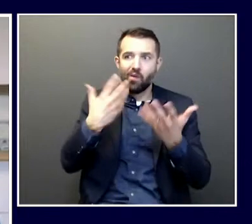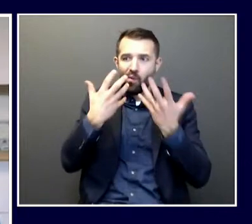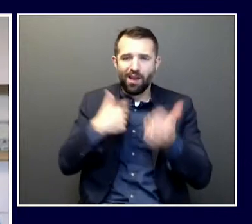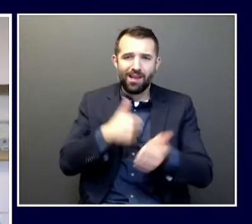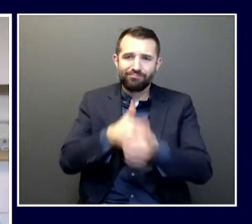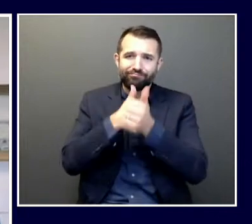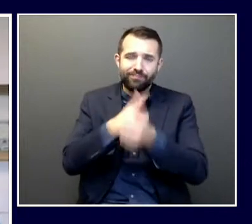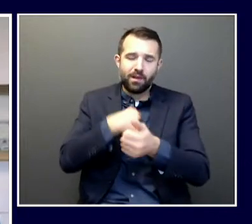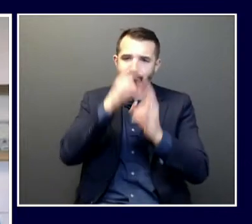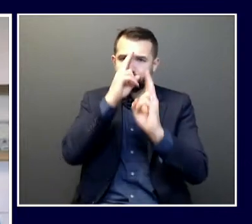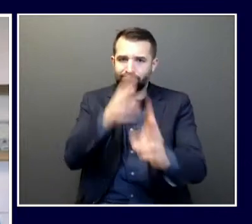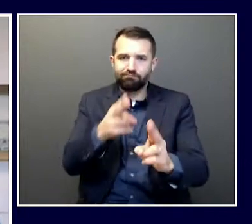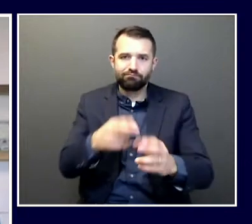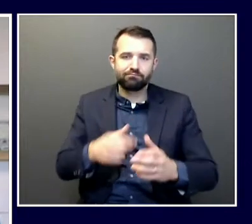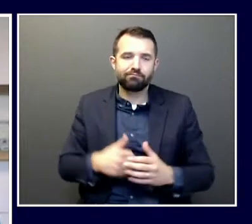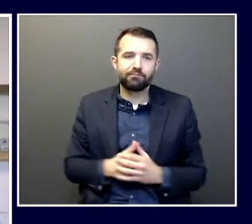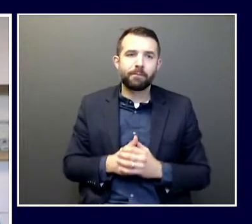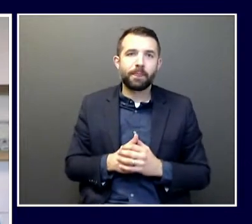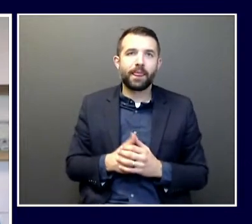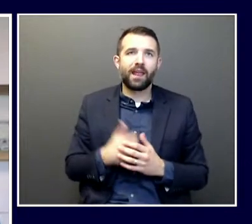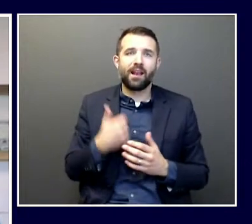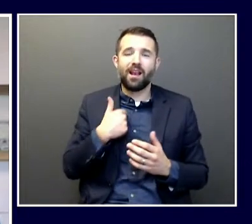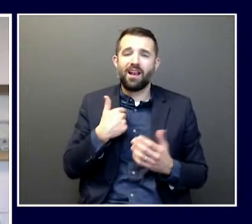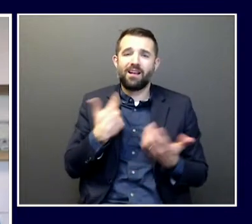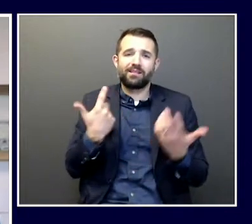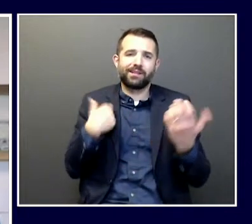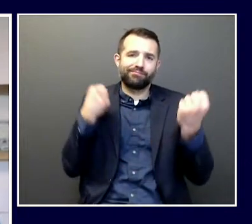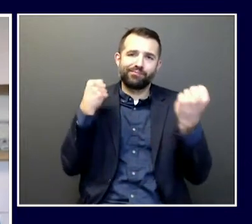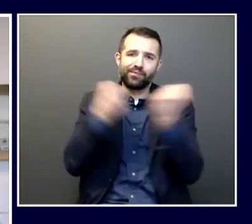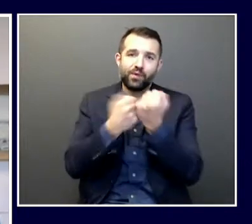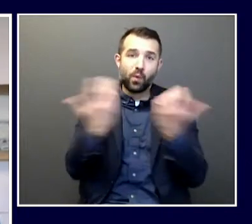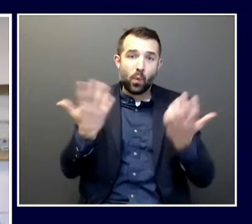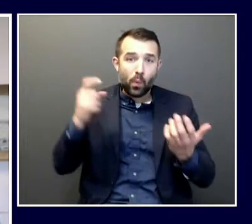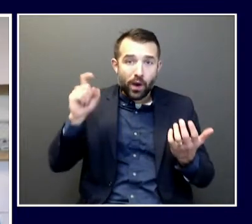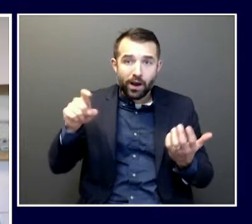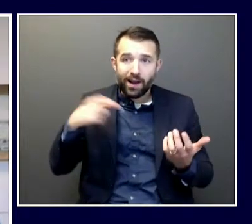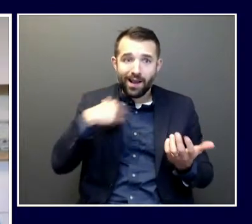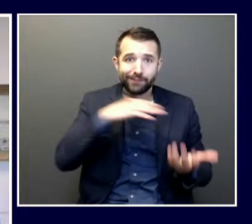then on our end, we'll support that with the supplies and the vaccine that they've requested.